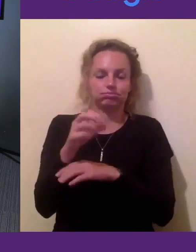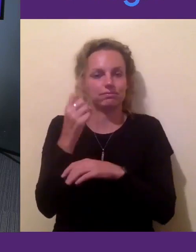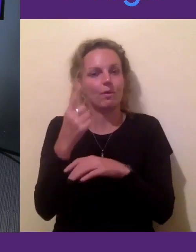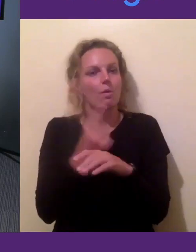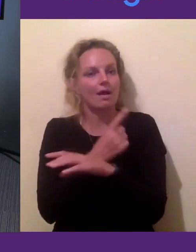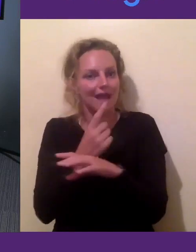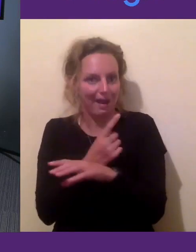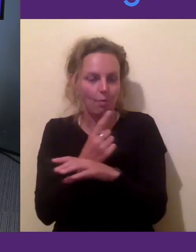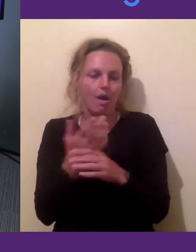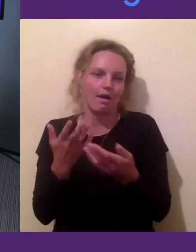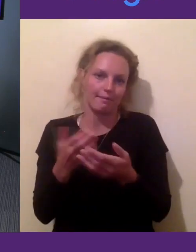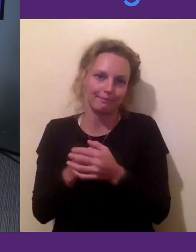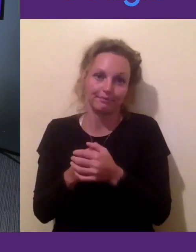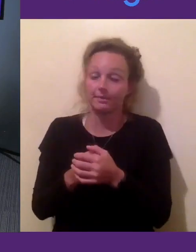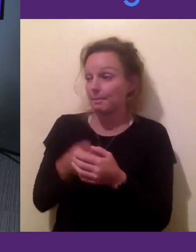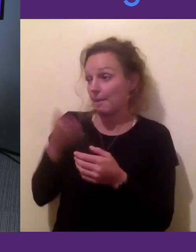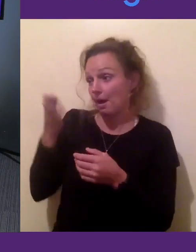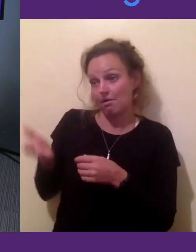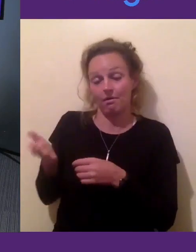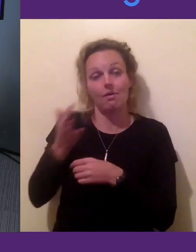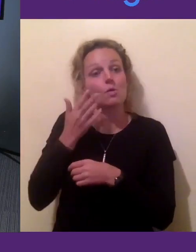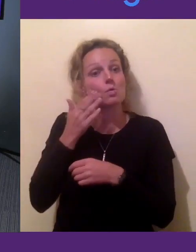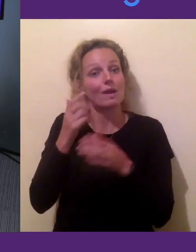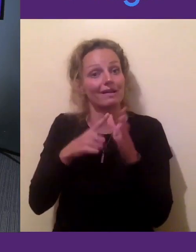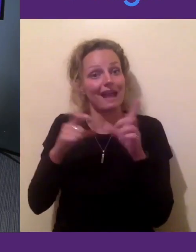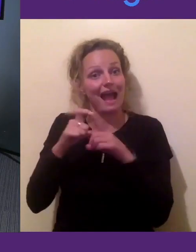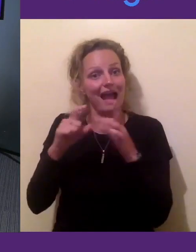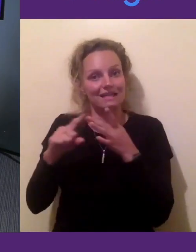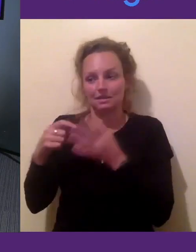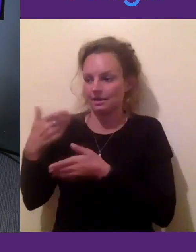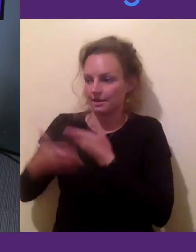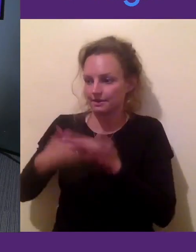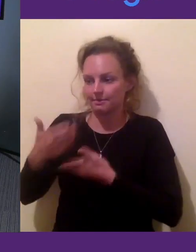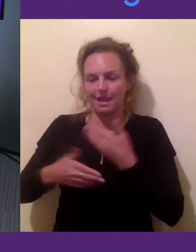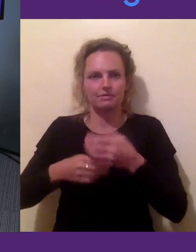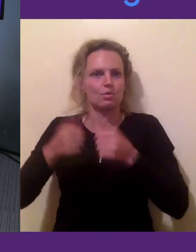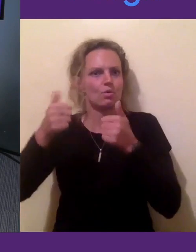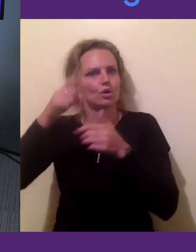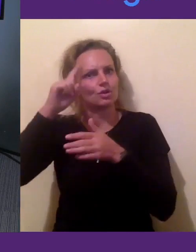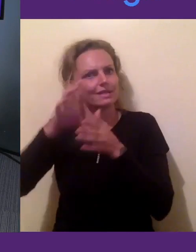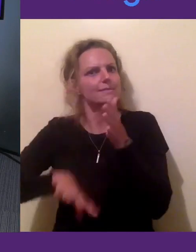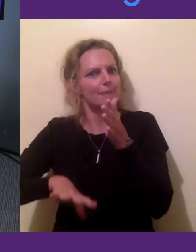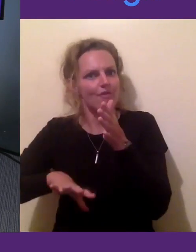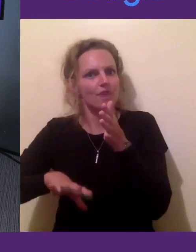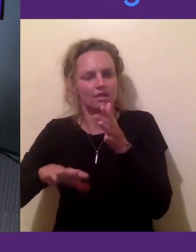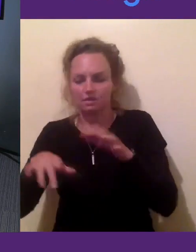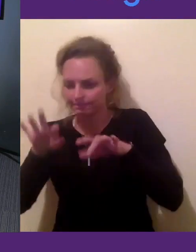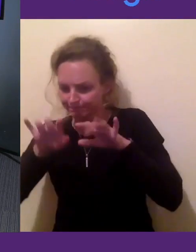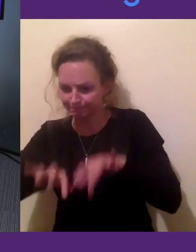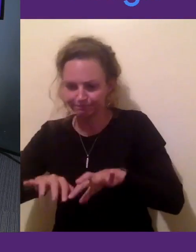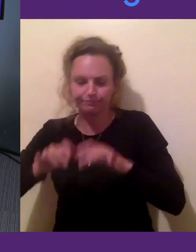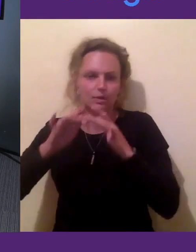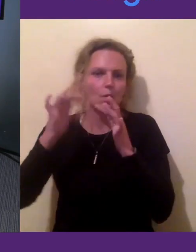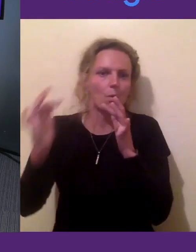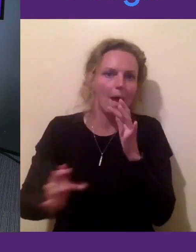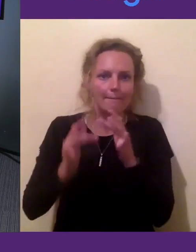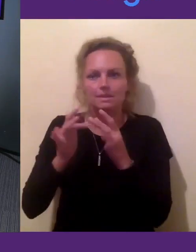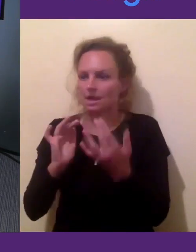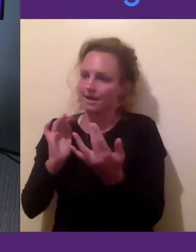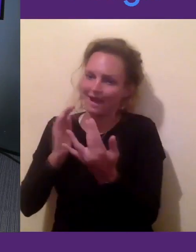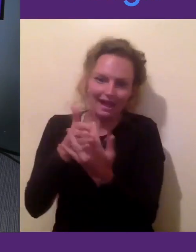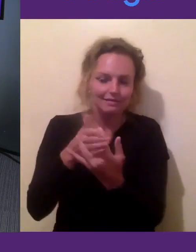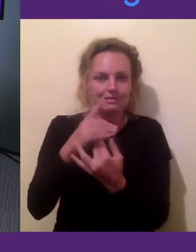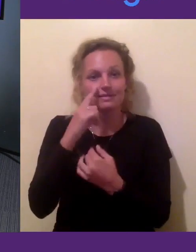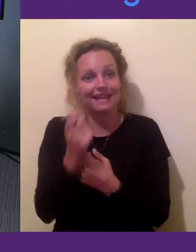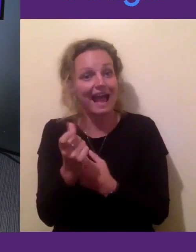experience is compared to a bad experience, because that's what makes something, makes someone feel disabled, the bad experience they